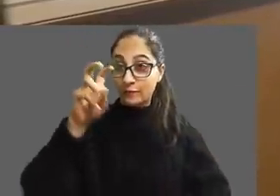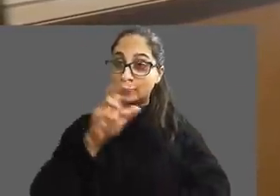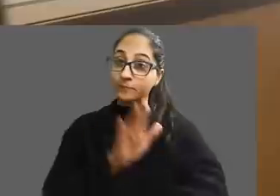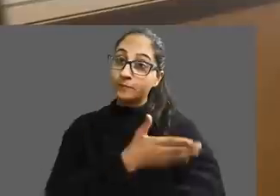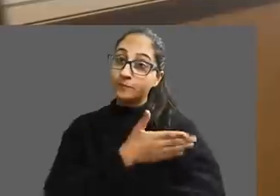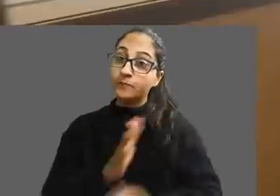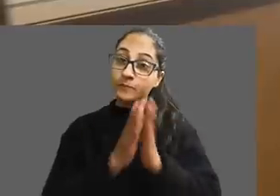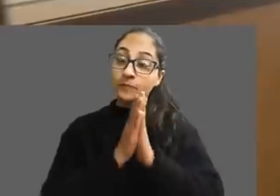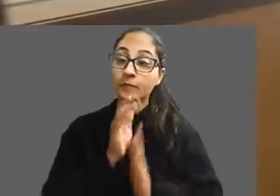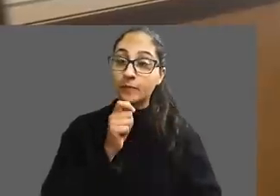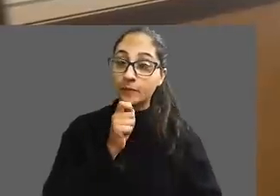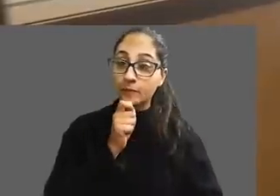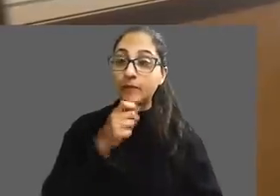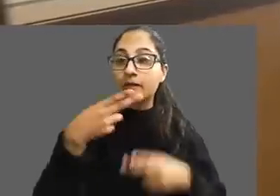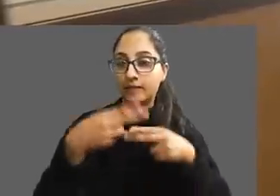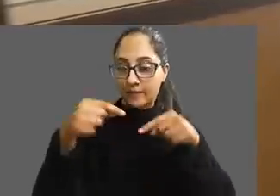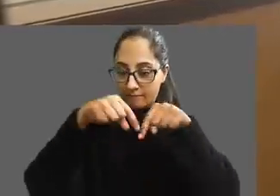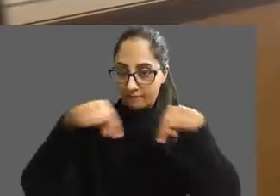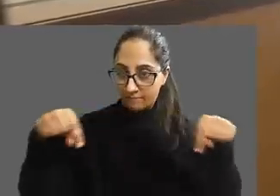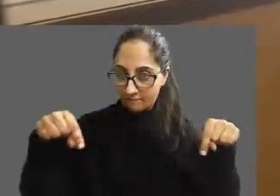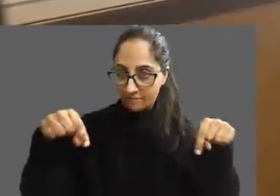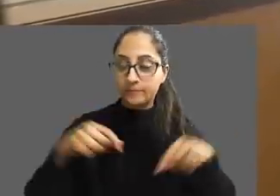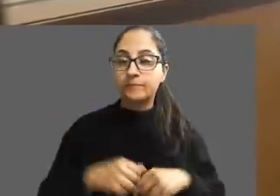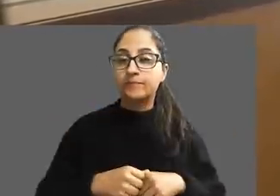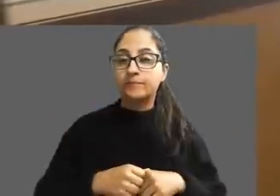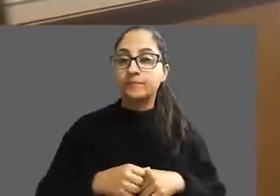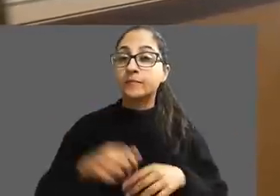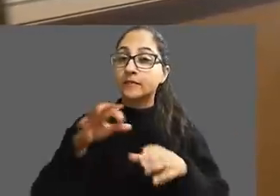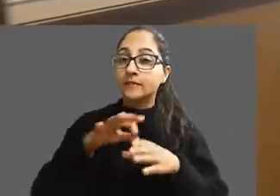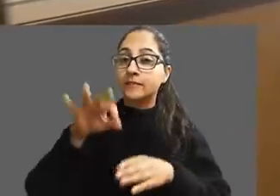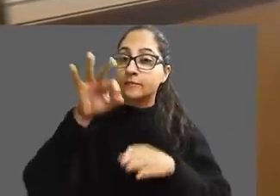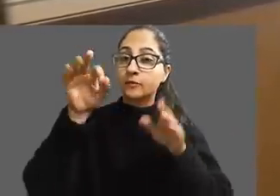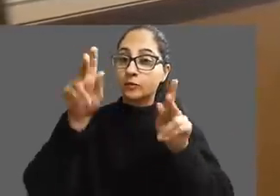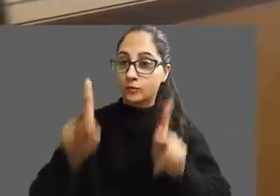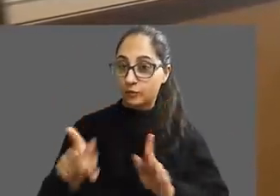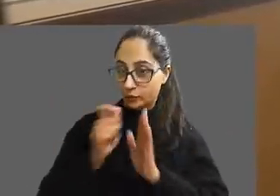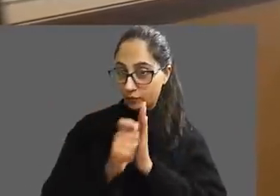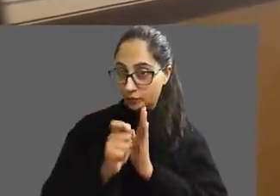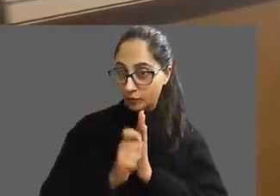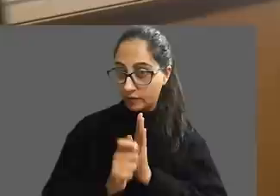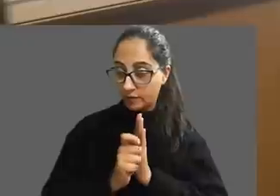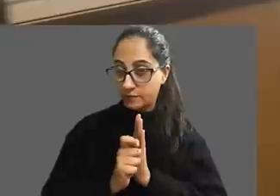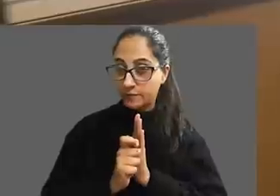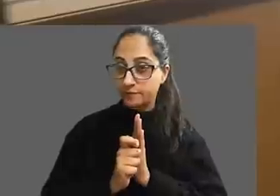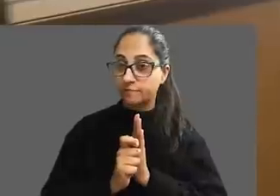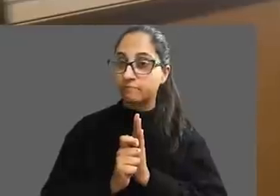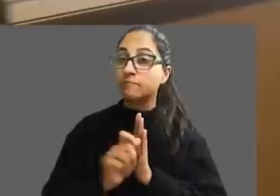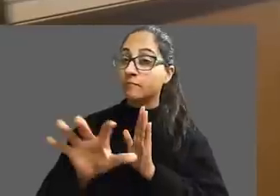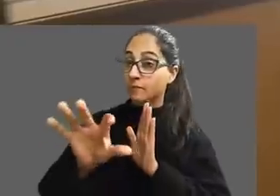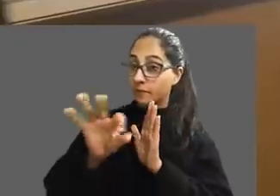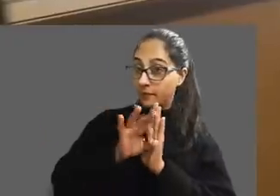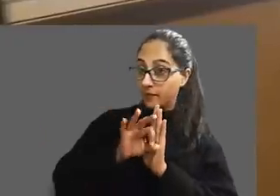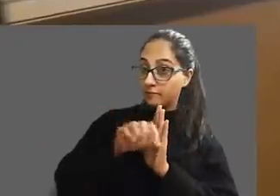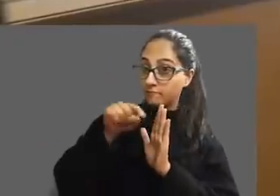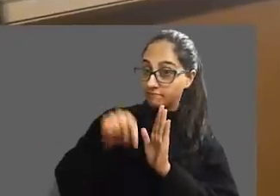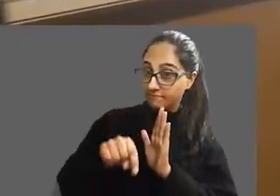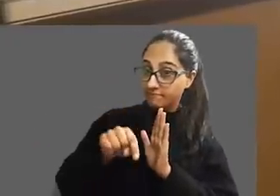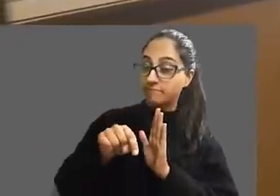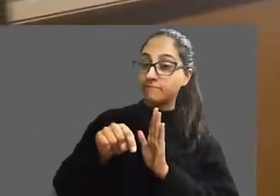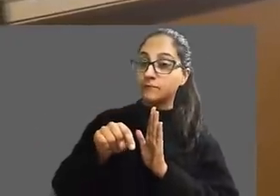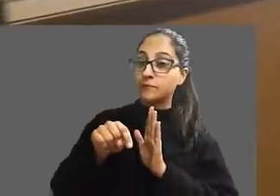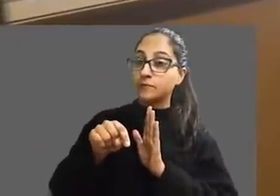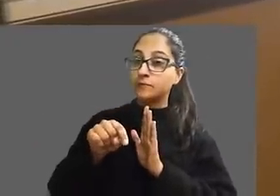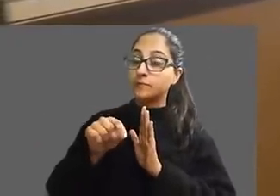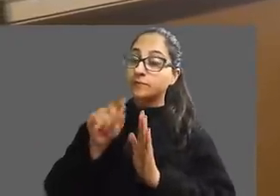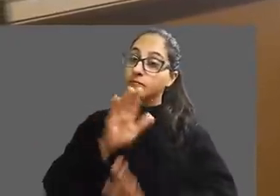The reason I chose this Kinan is because it reminds me of the importance of waking up in the morning to do my bangi, and